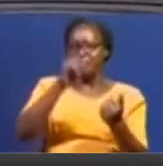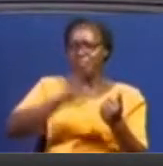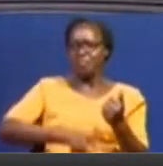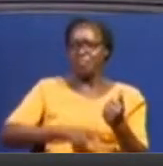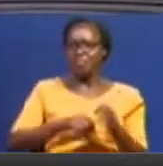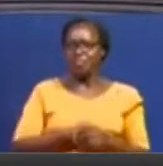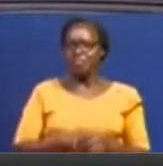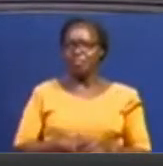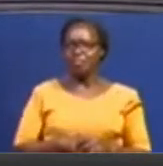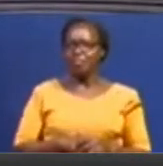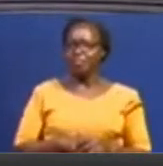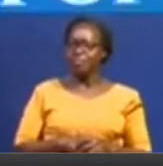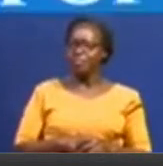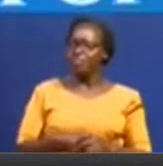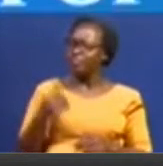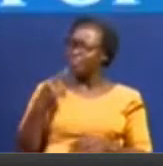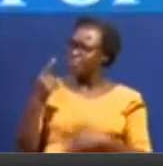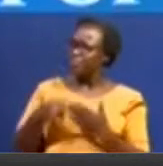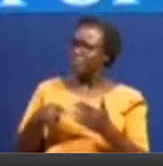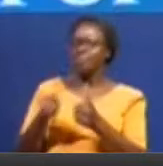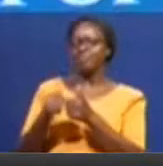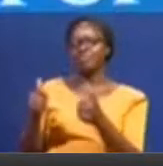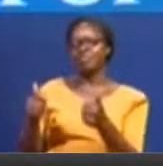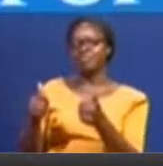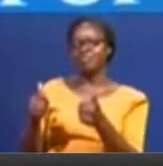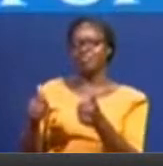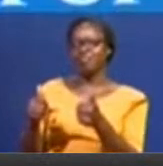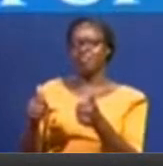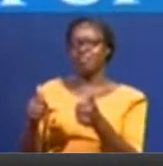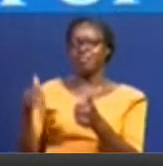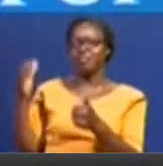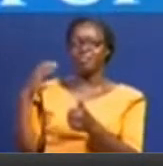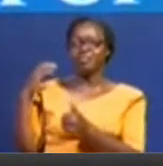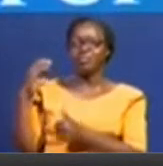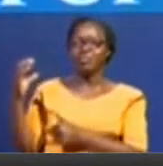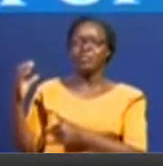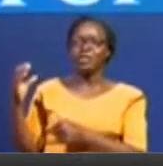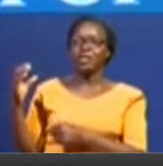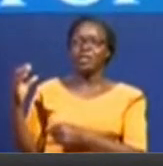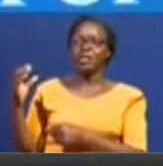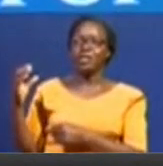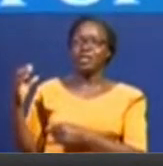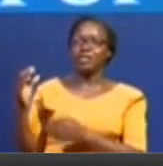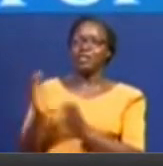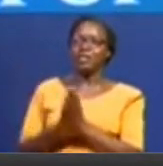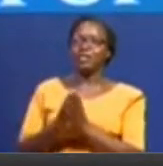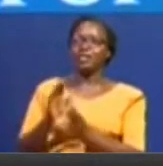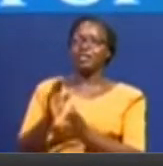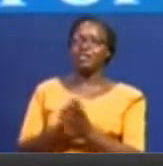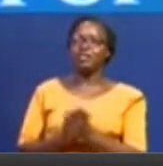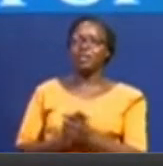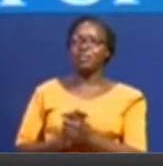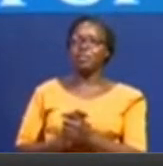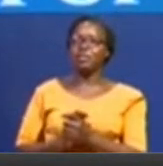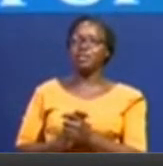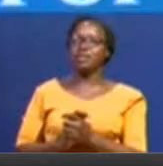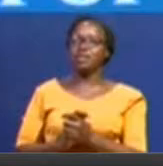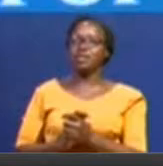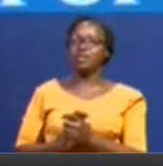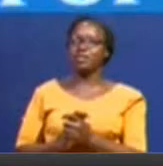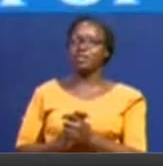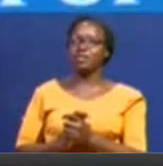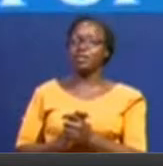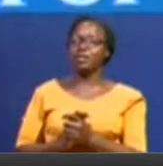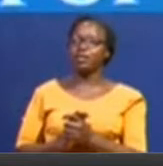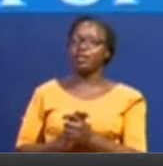would you say? Well, the chairperson plus the commission guides the